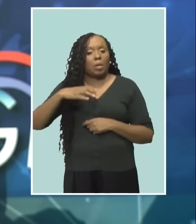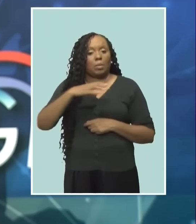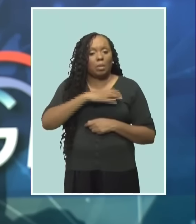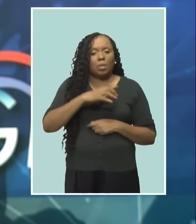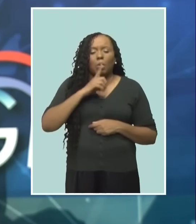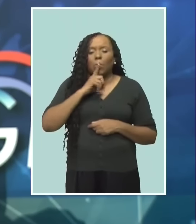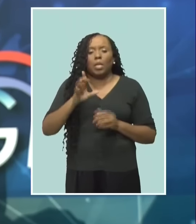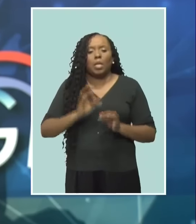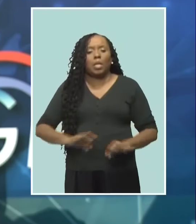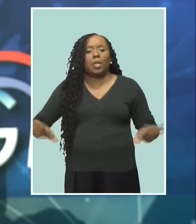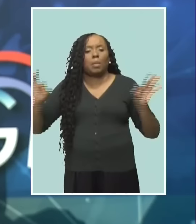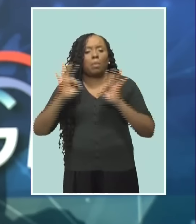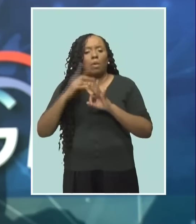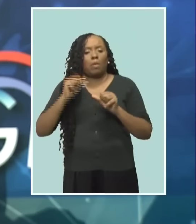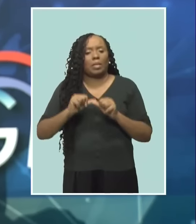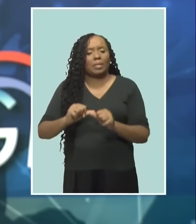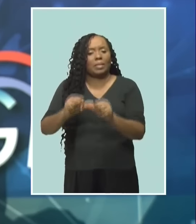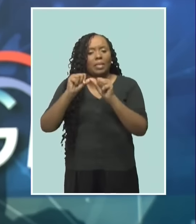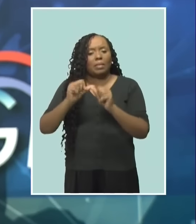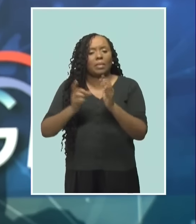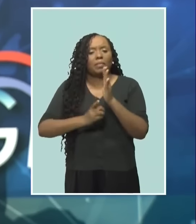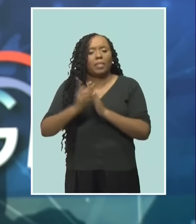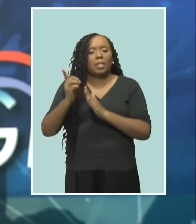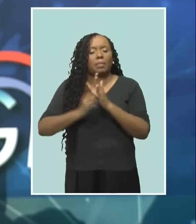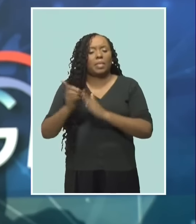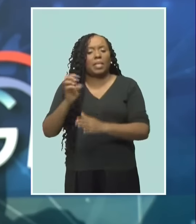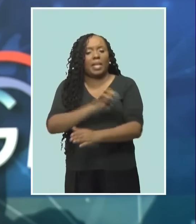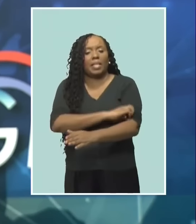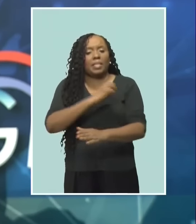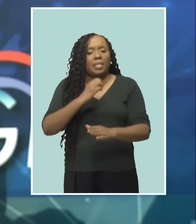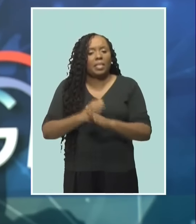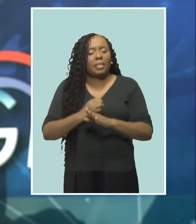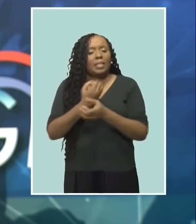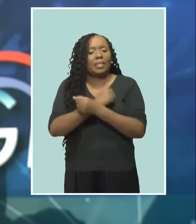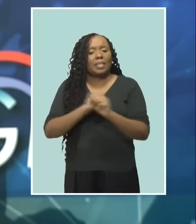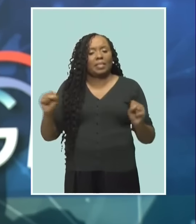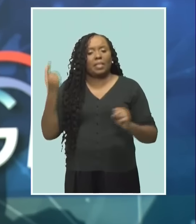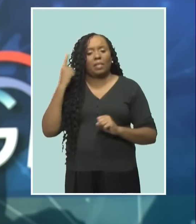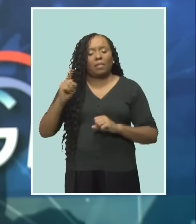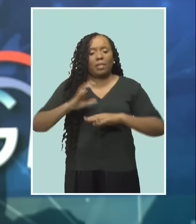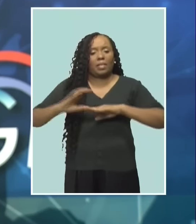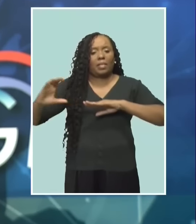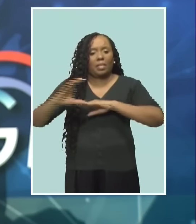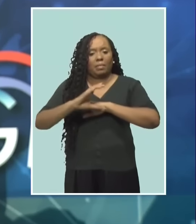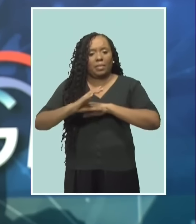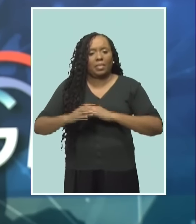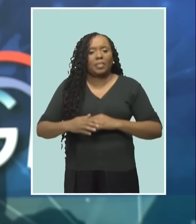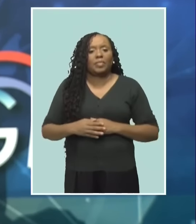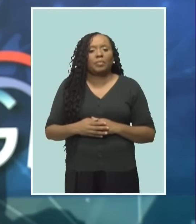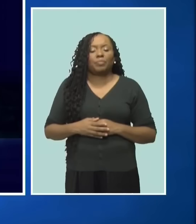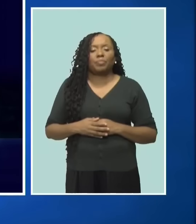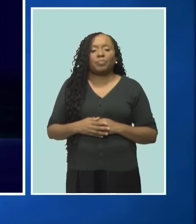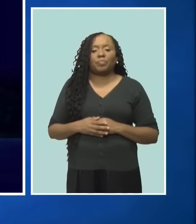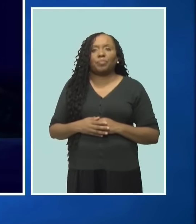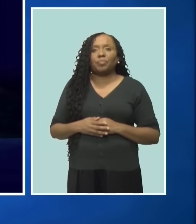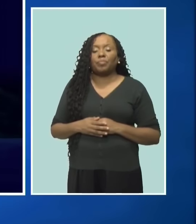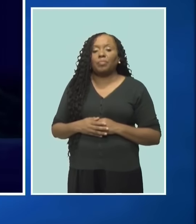which is a significant contributor to the sustainable development and energy security of the region.